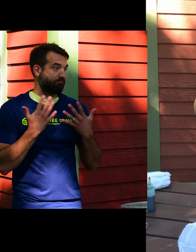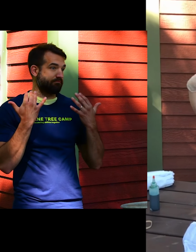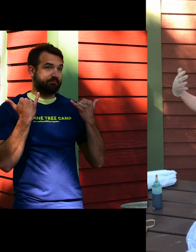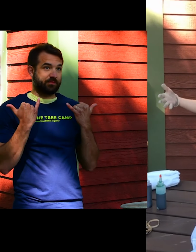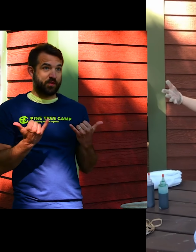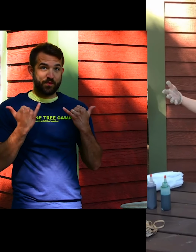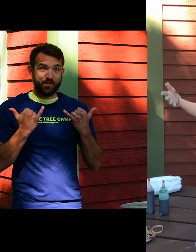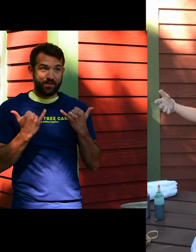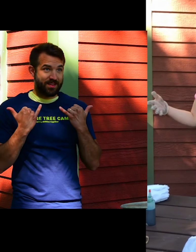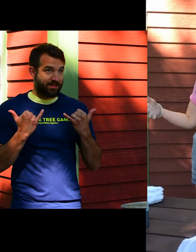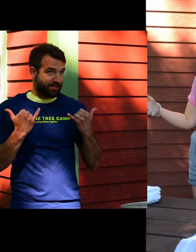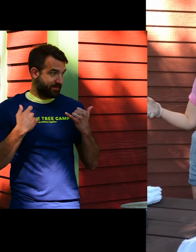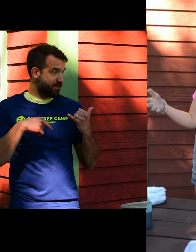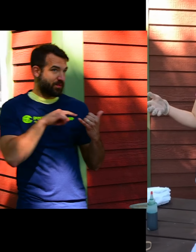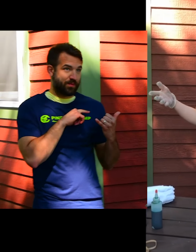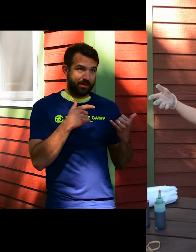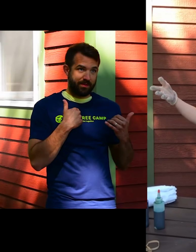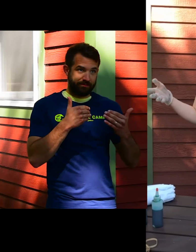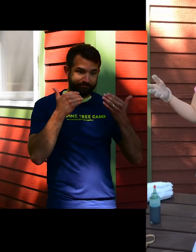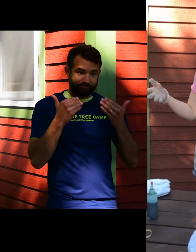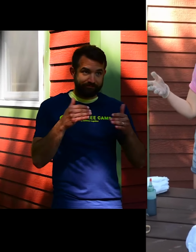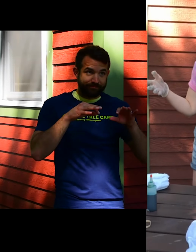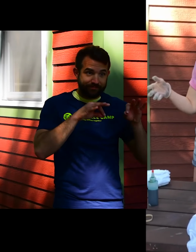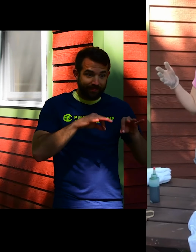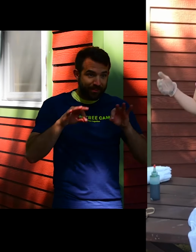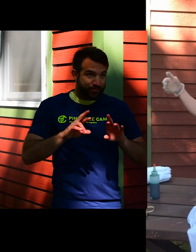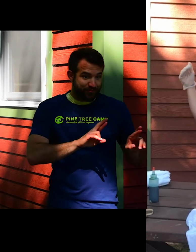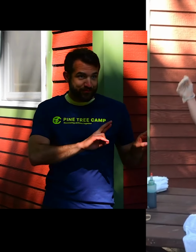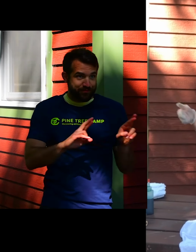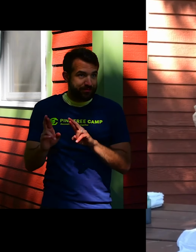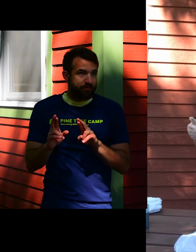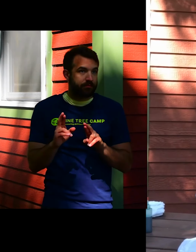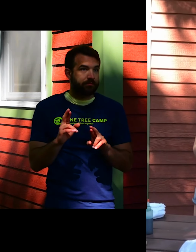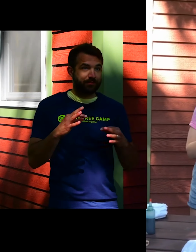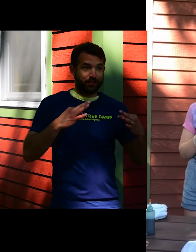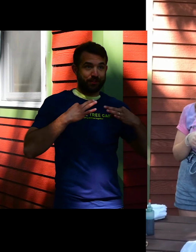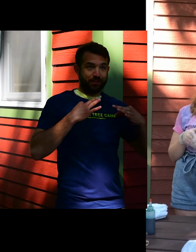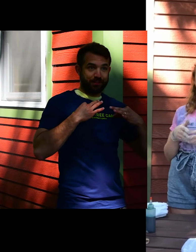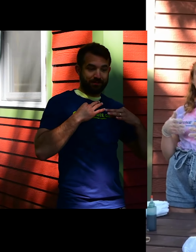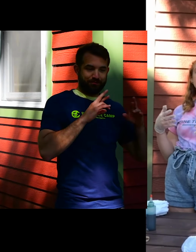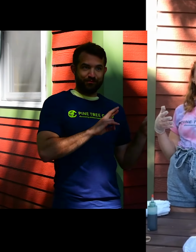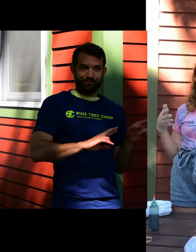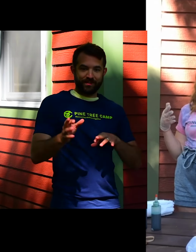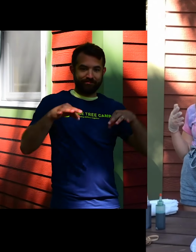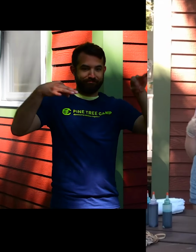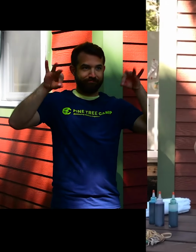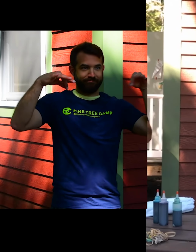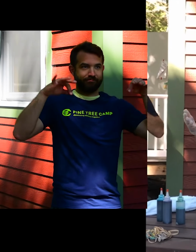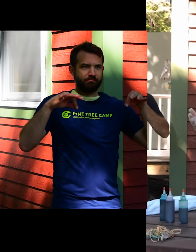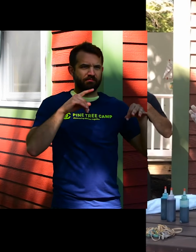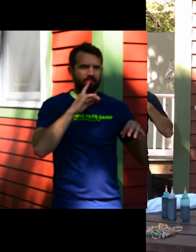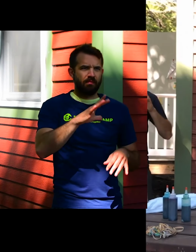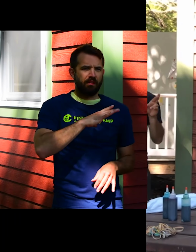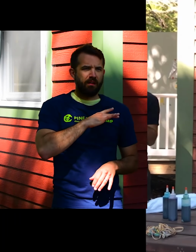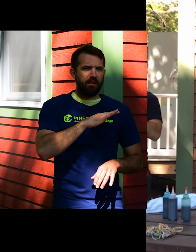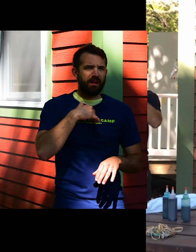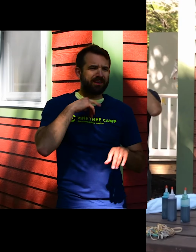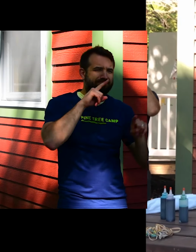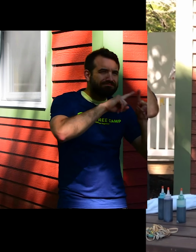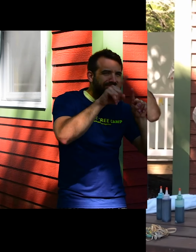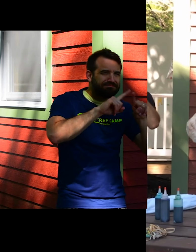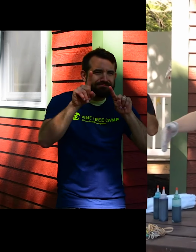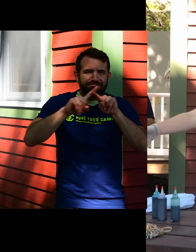Alright, so now that we have all of our dye created, the next step is to get your shirt ready. So the good thing about tie-dye is there are so many different ways that you